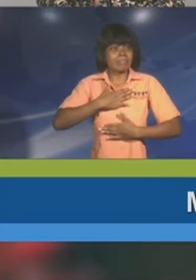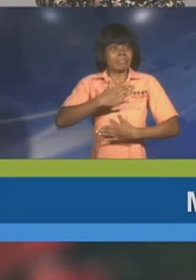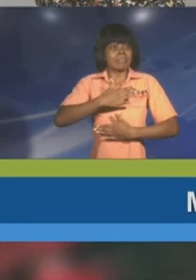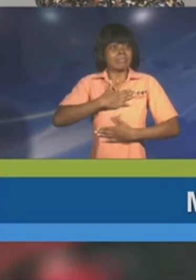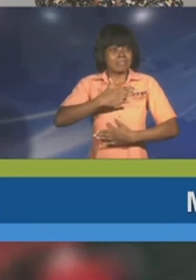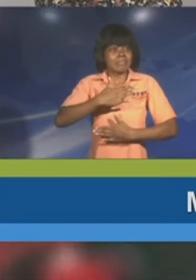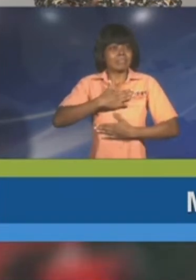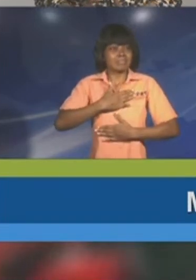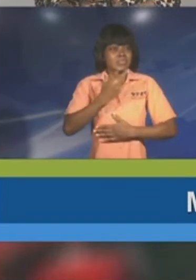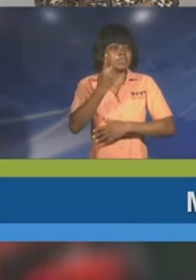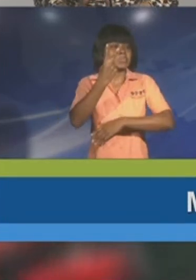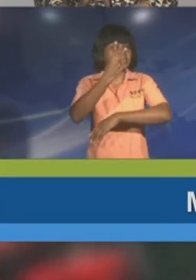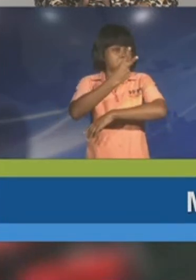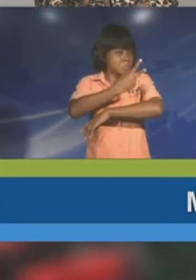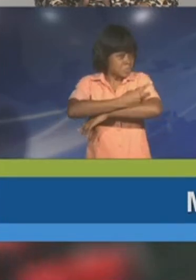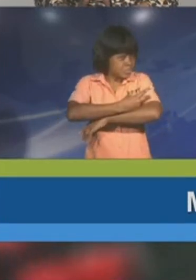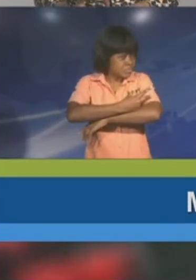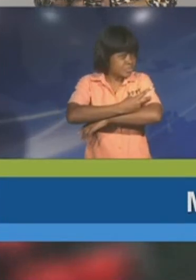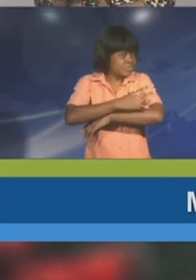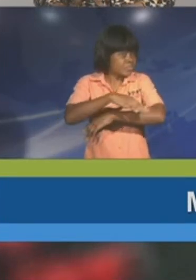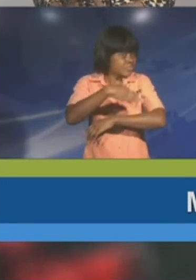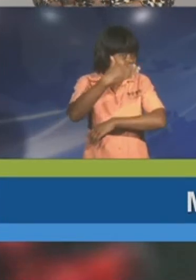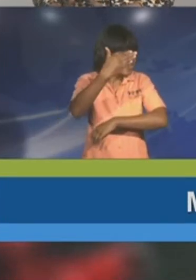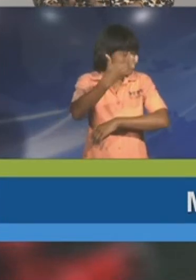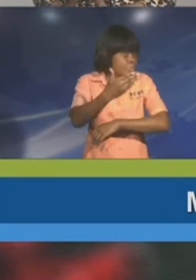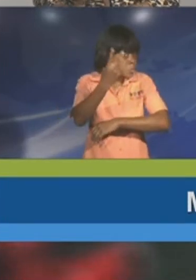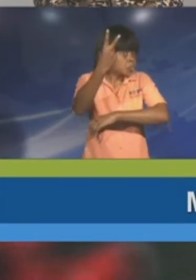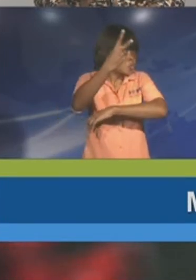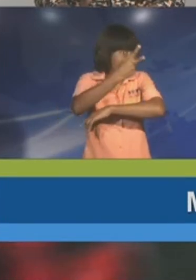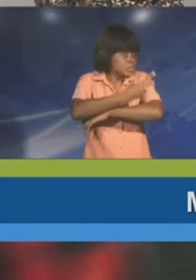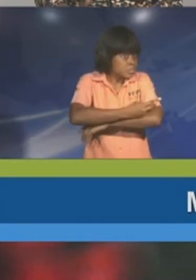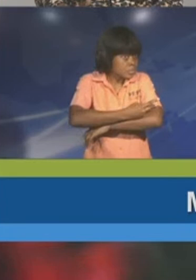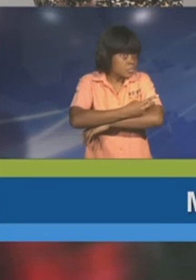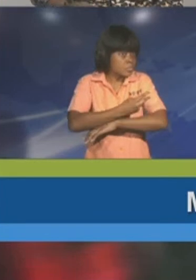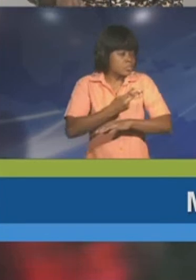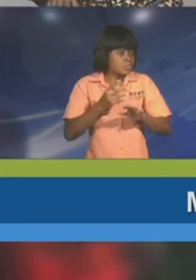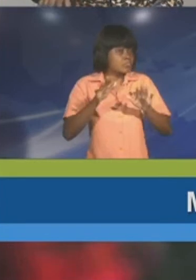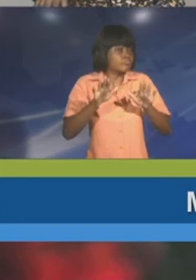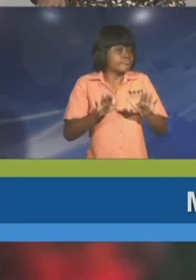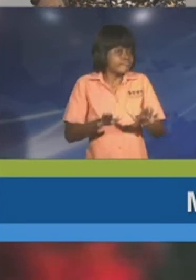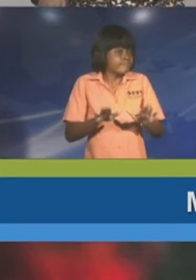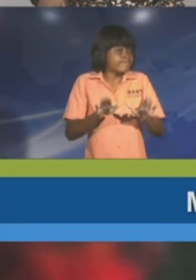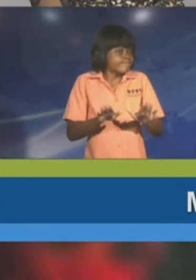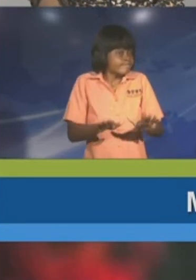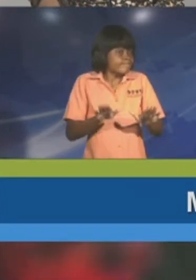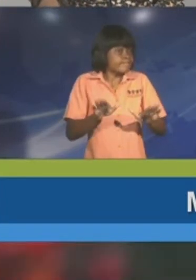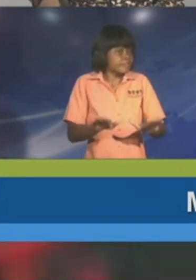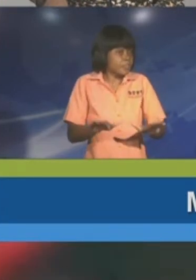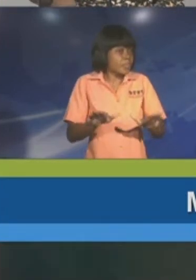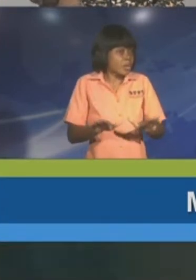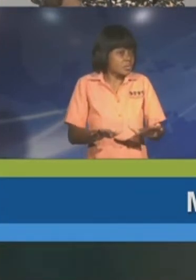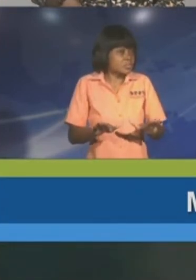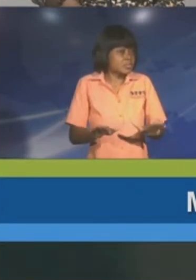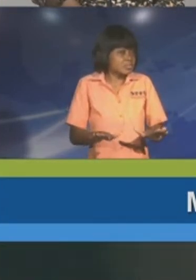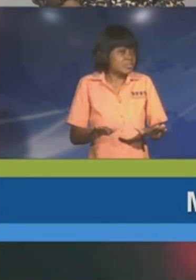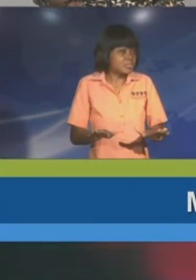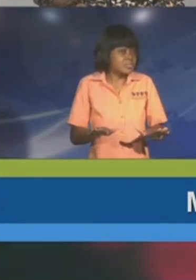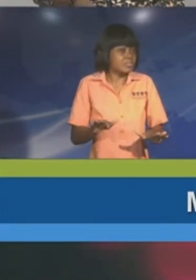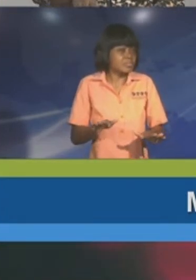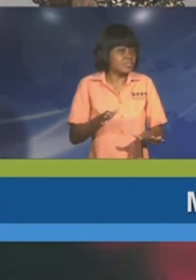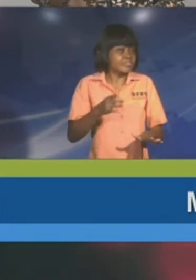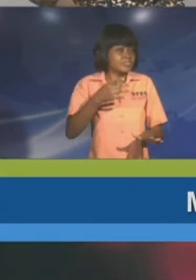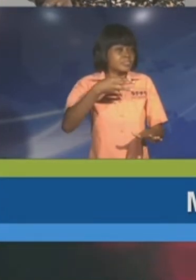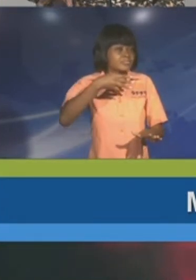2 days. And then they have 2 days where they're fairly settled. They seemingly are okay. they settle in less runny nose and less